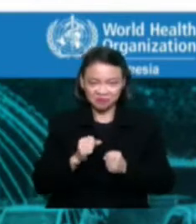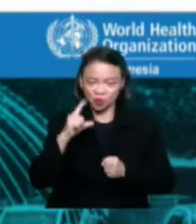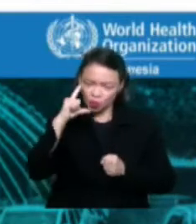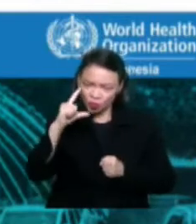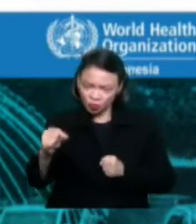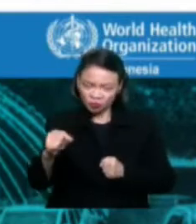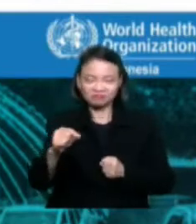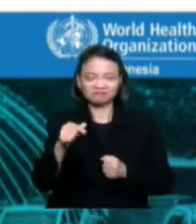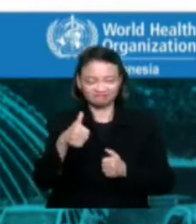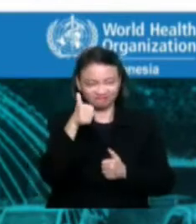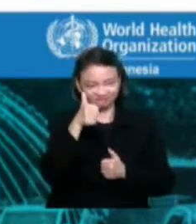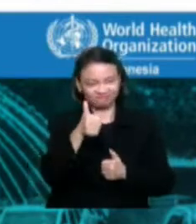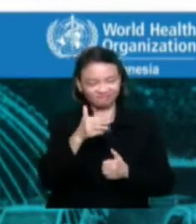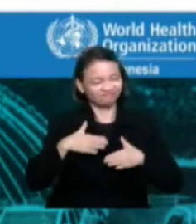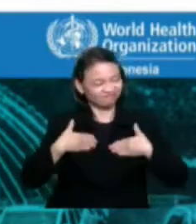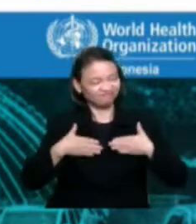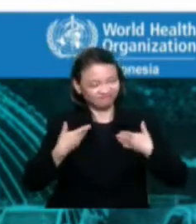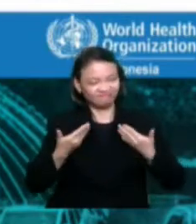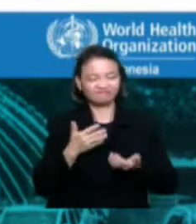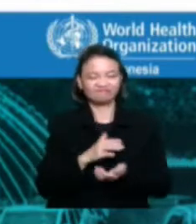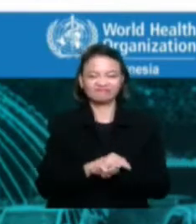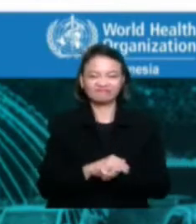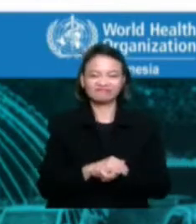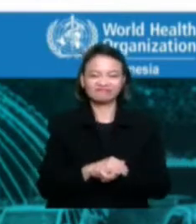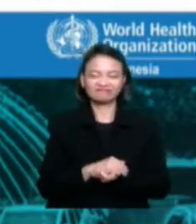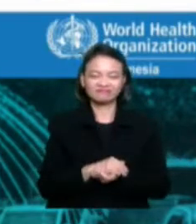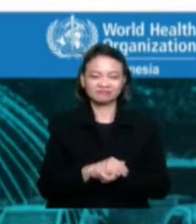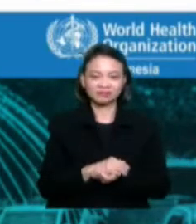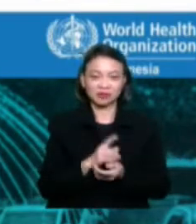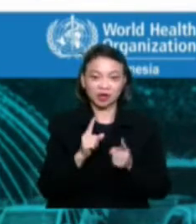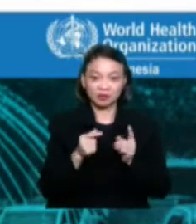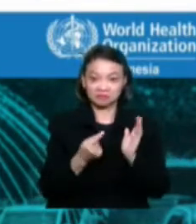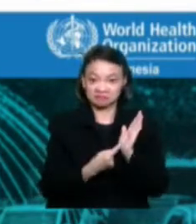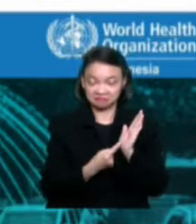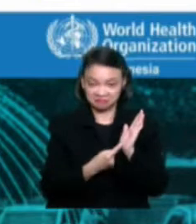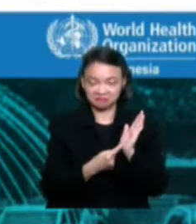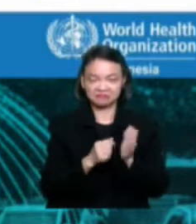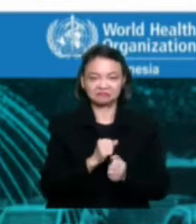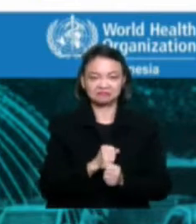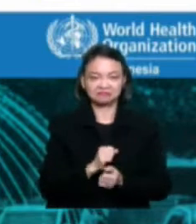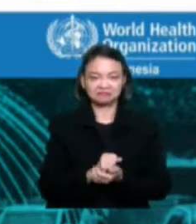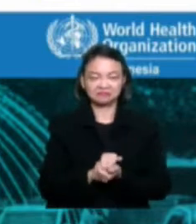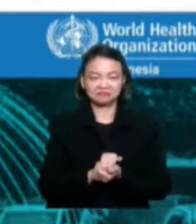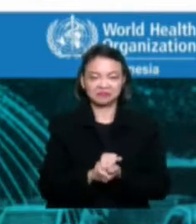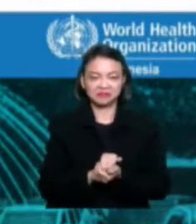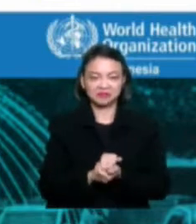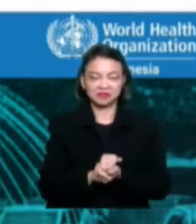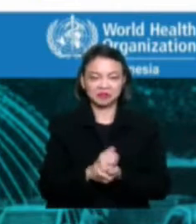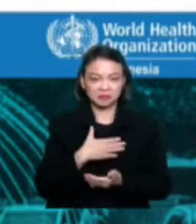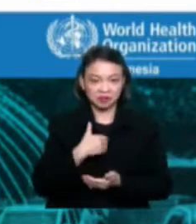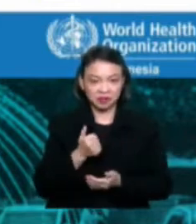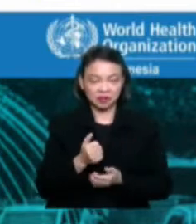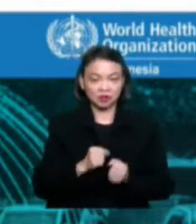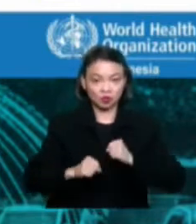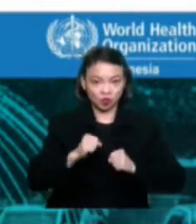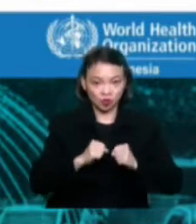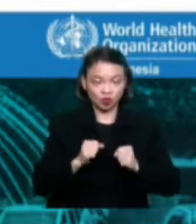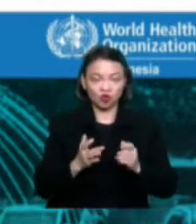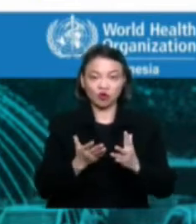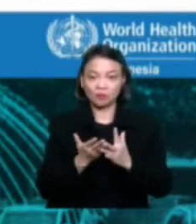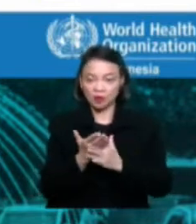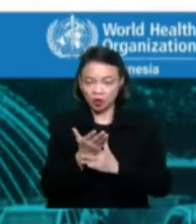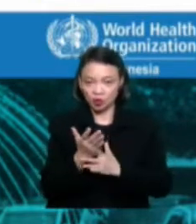somebody monitor me on a mobile app on a daily basis, I will be doing more exercise over a longer period. And that way, that will become